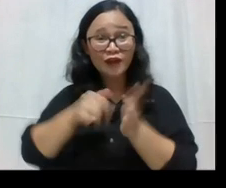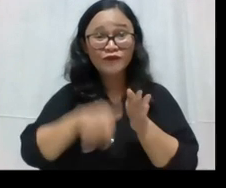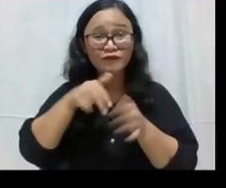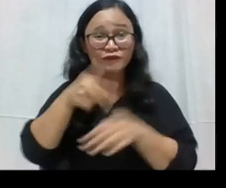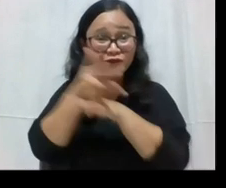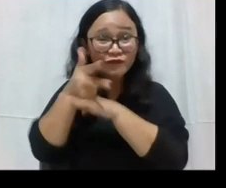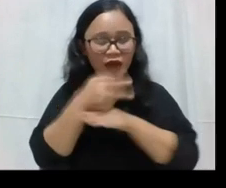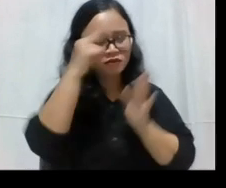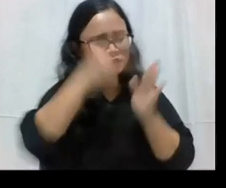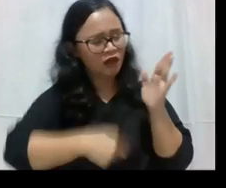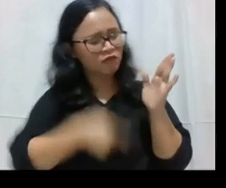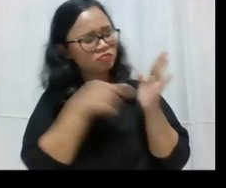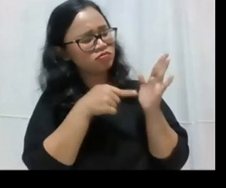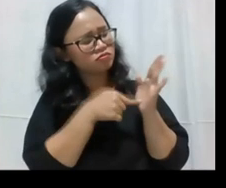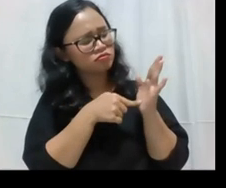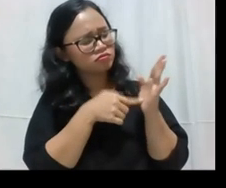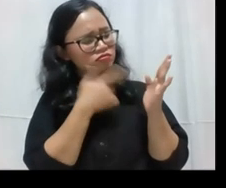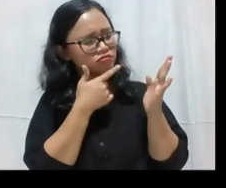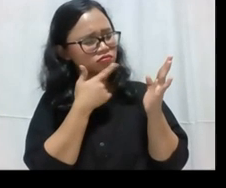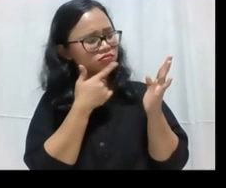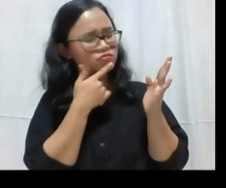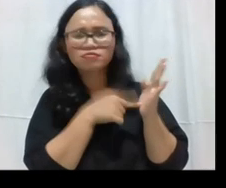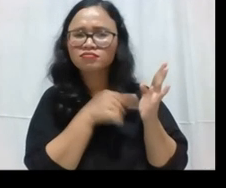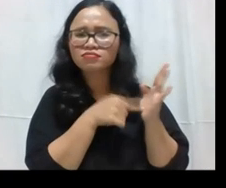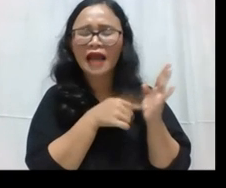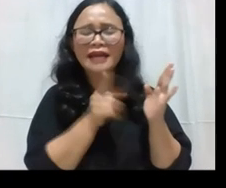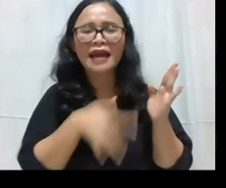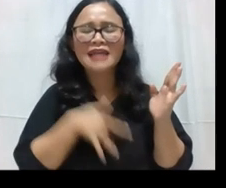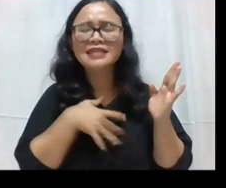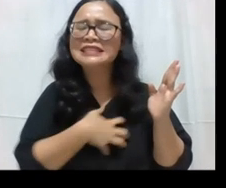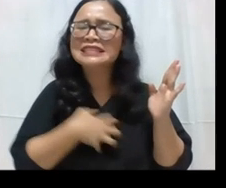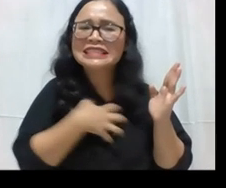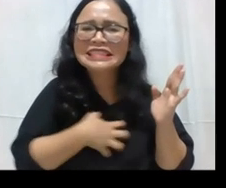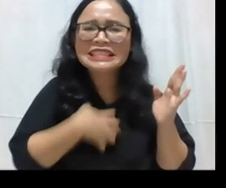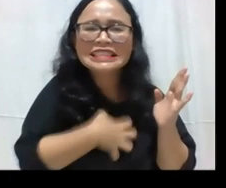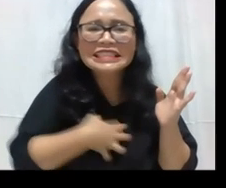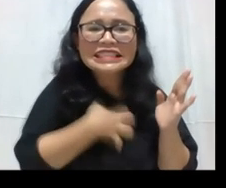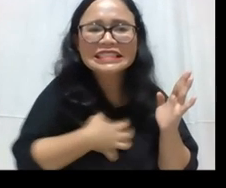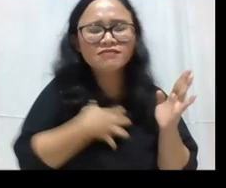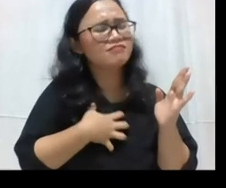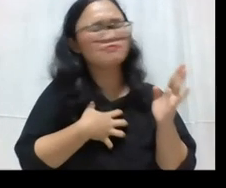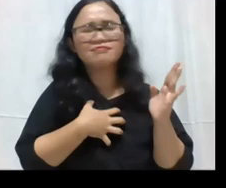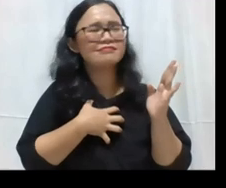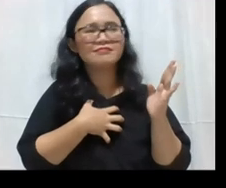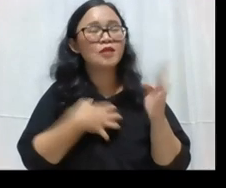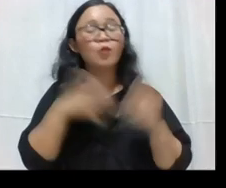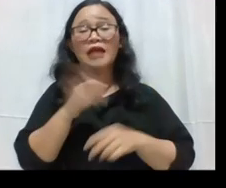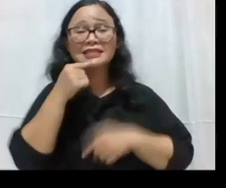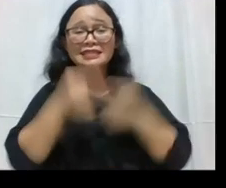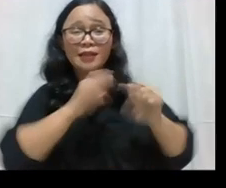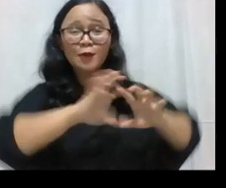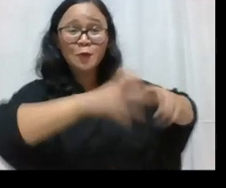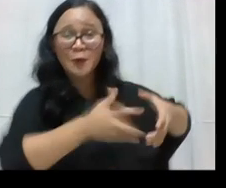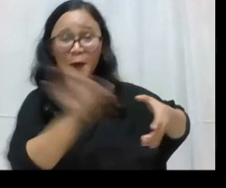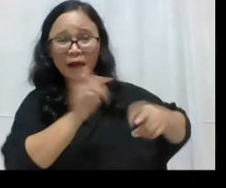think there's a lot of very complex emotions, not just with what's happening in the world. Just I